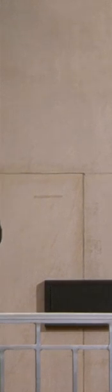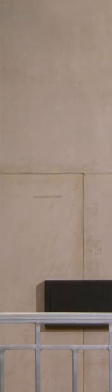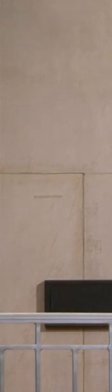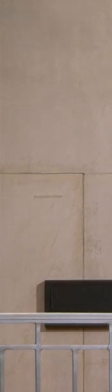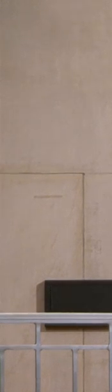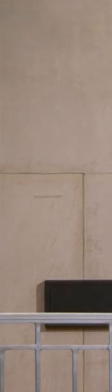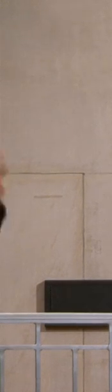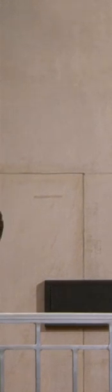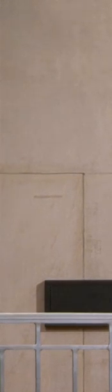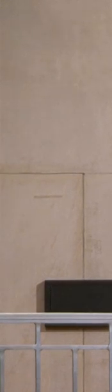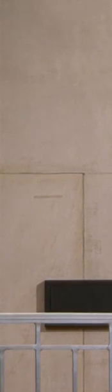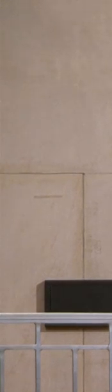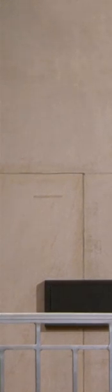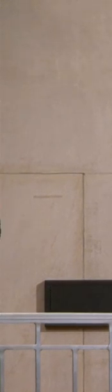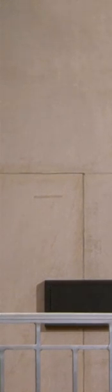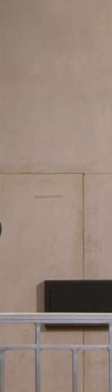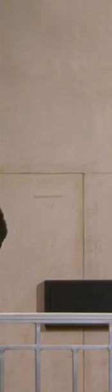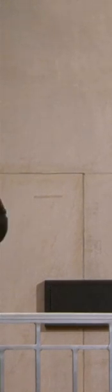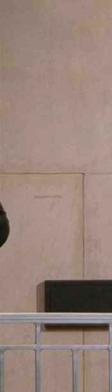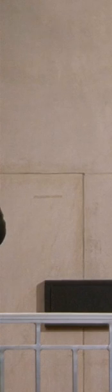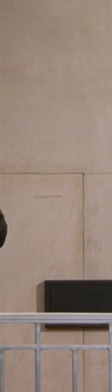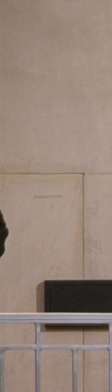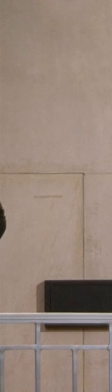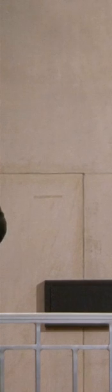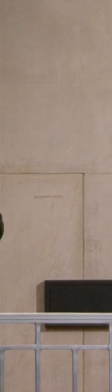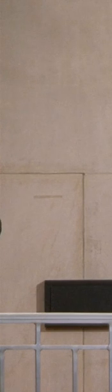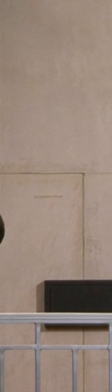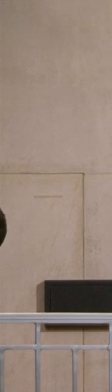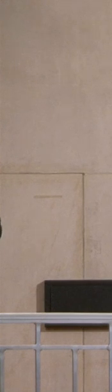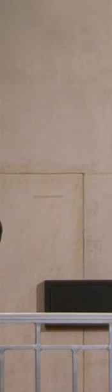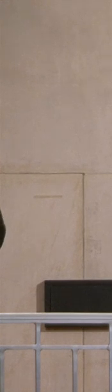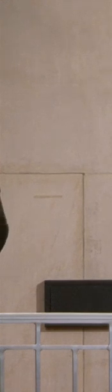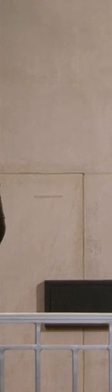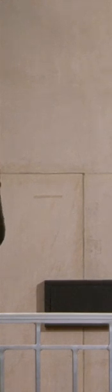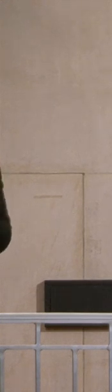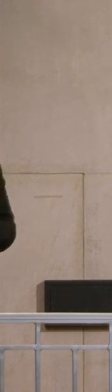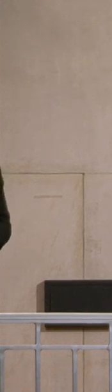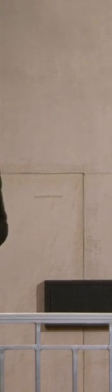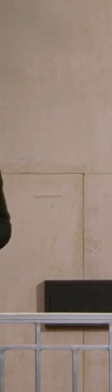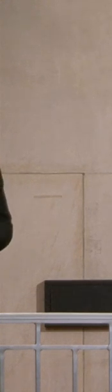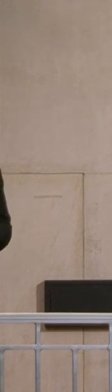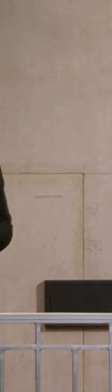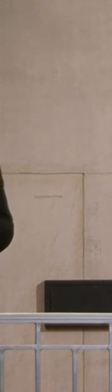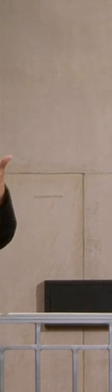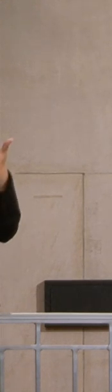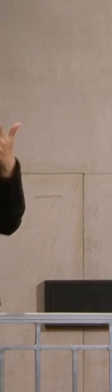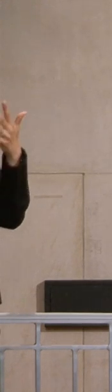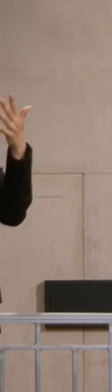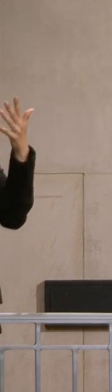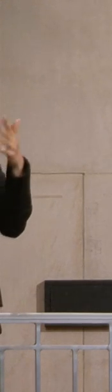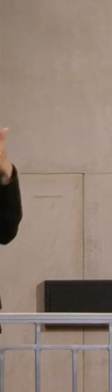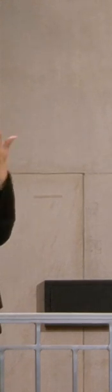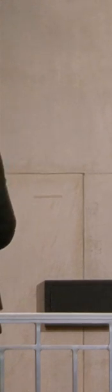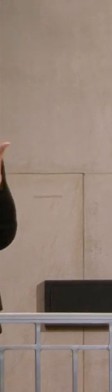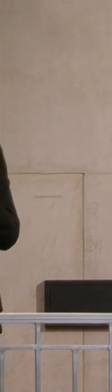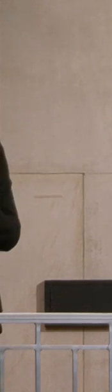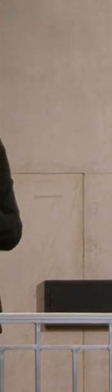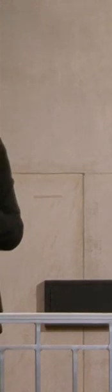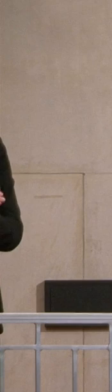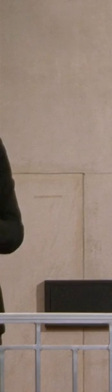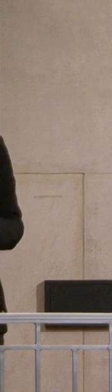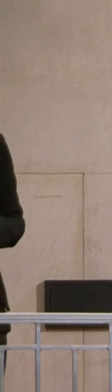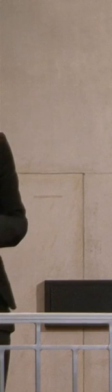able to live the lives they were born to lead. Now, these are all remarkable steps forward. But